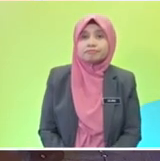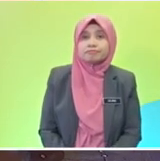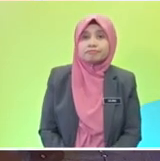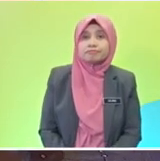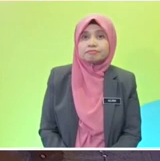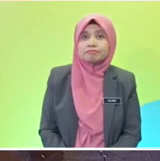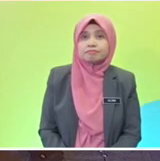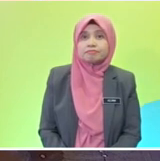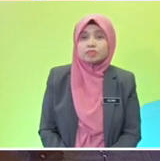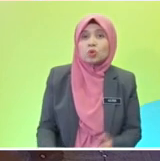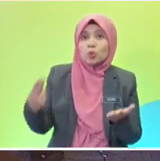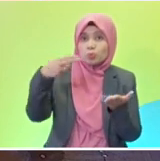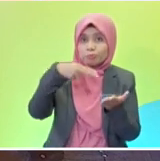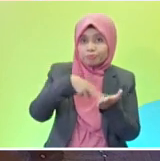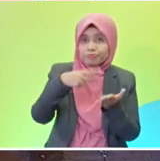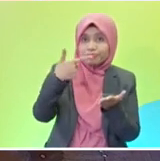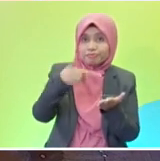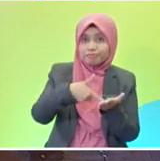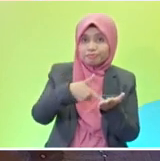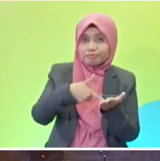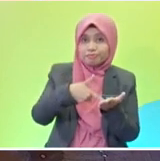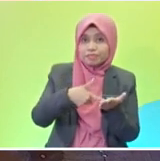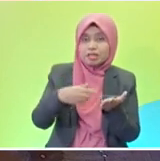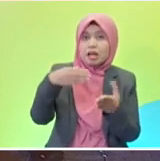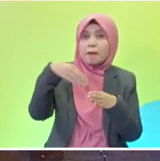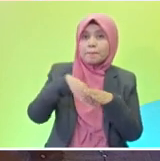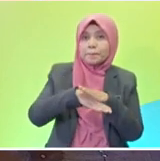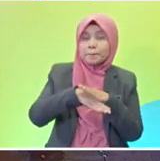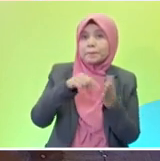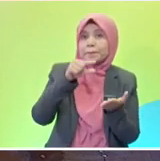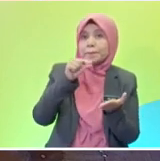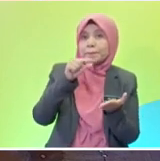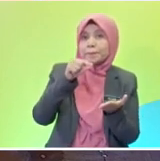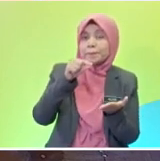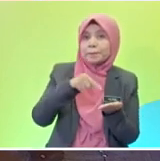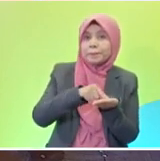Repeat the steps before. Put the glue in the middle.